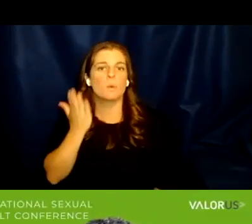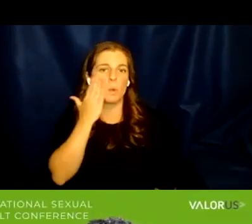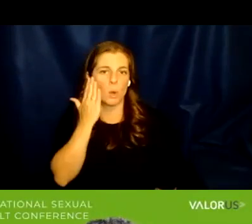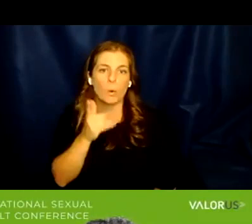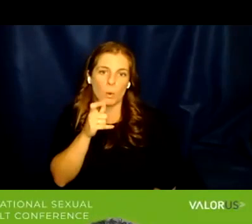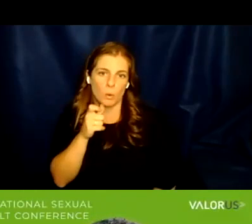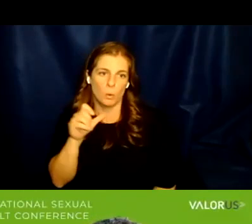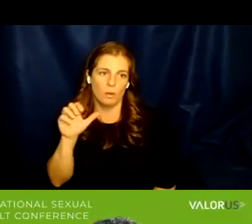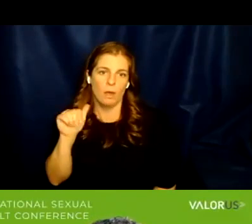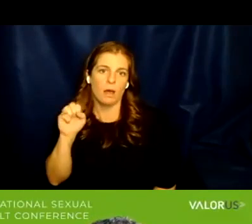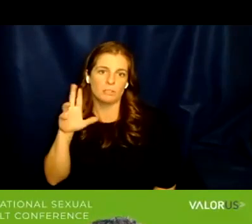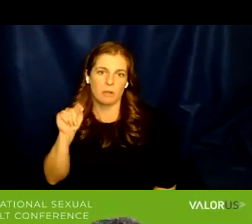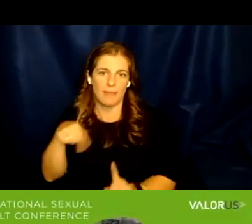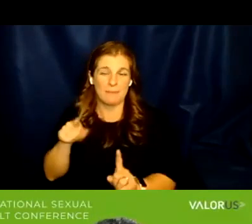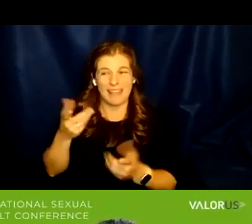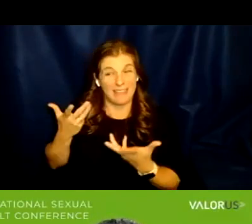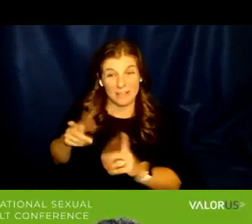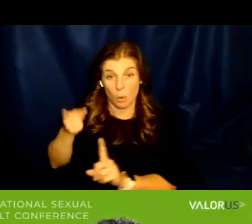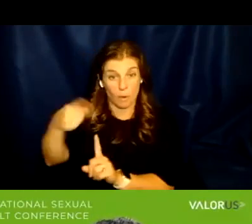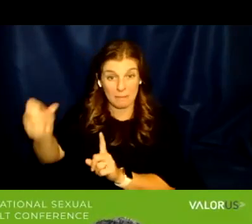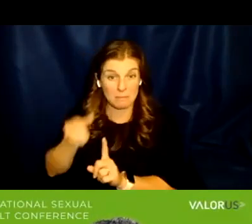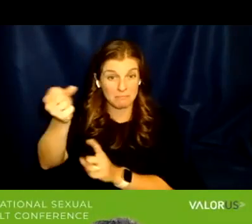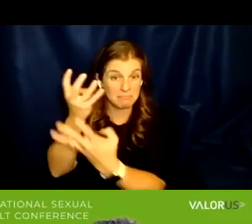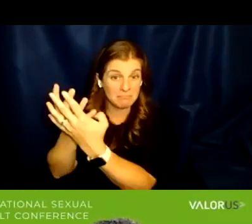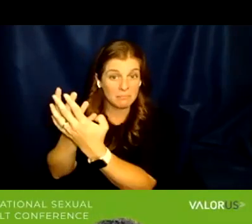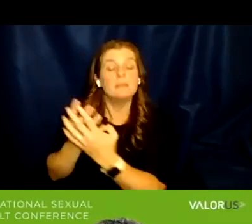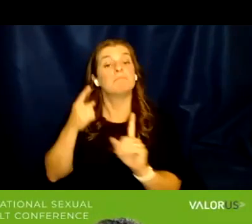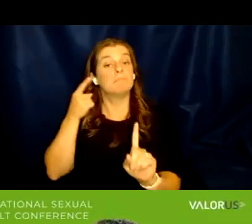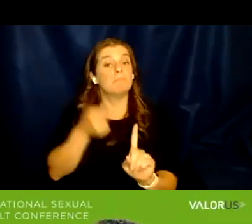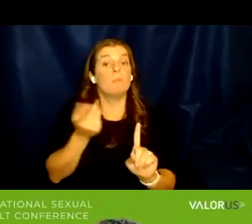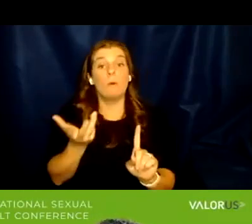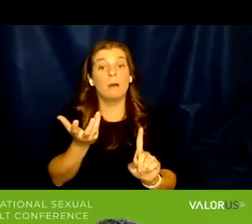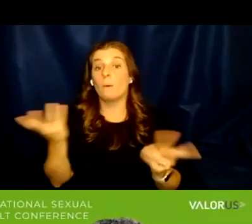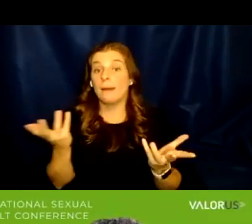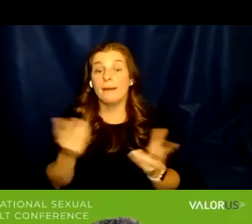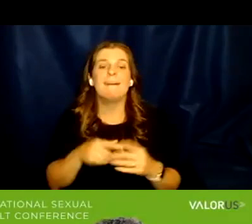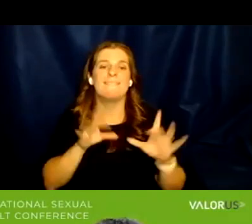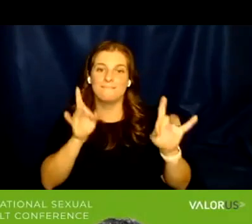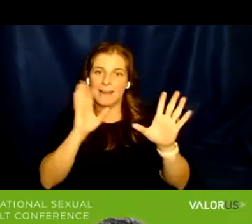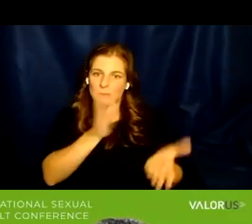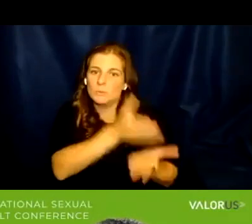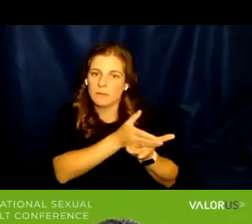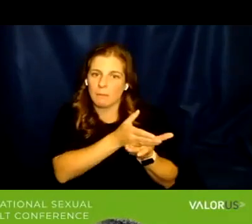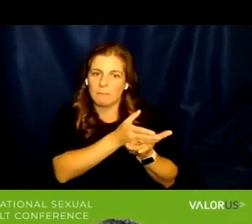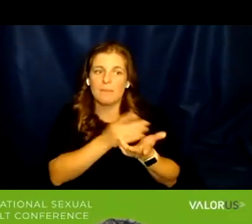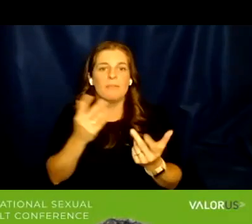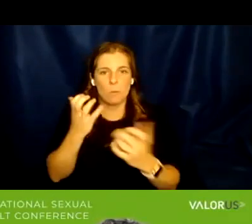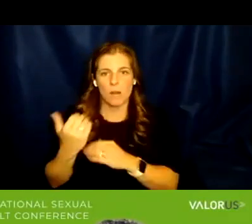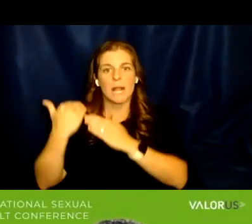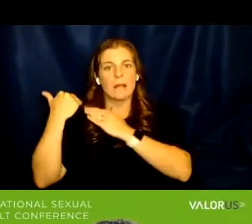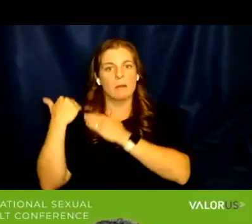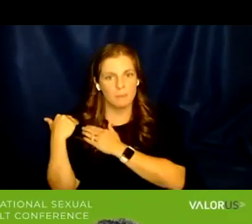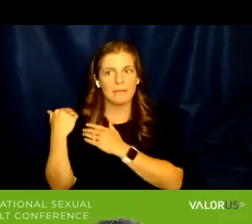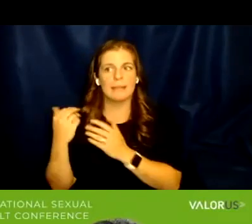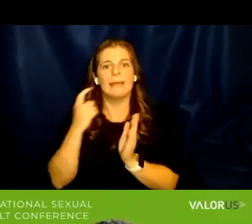necessarily want them to do time in a cage. They want the violence to stop. They want accountability, acknowledgement, and healing,